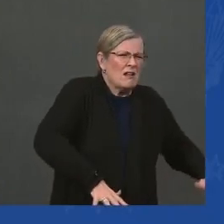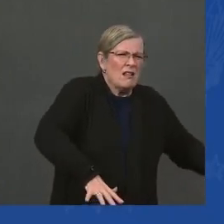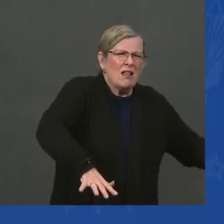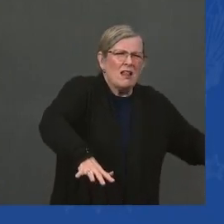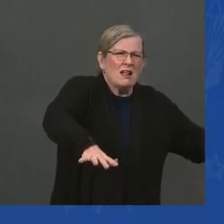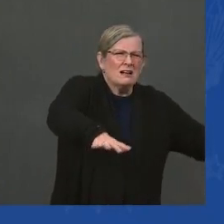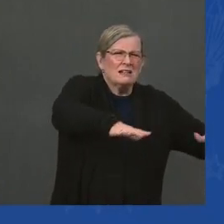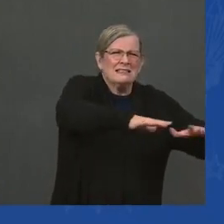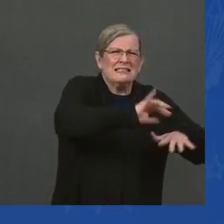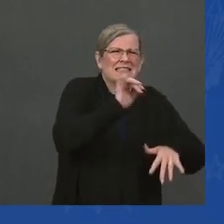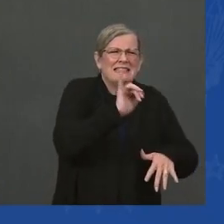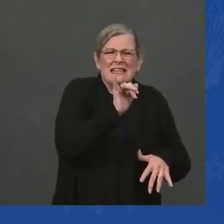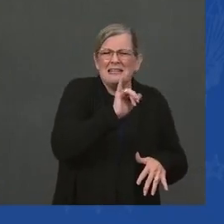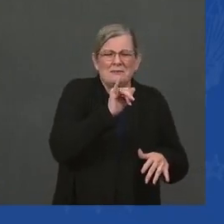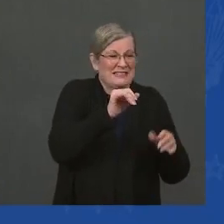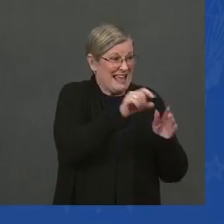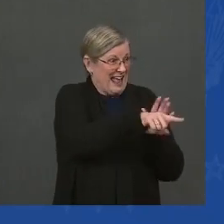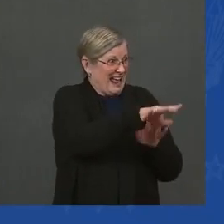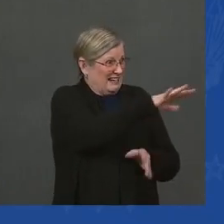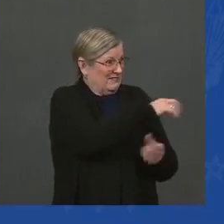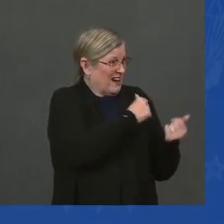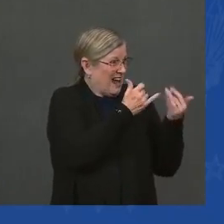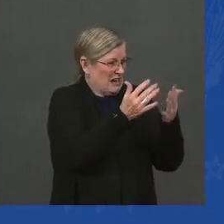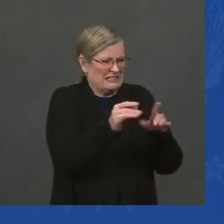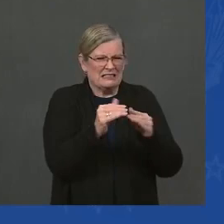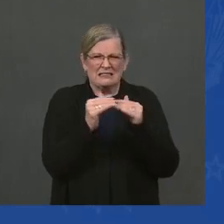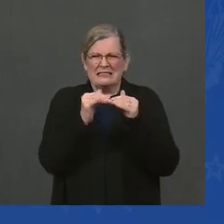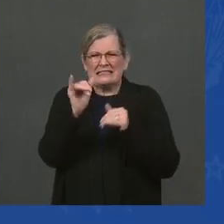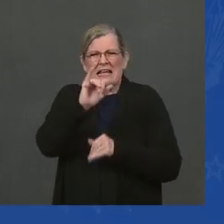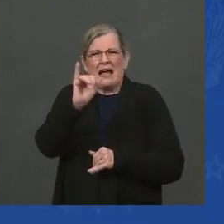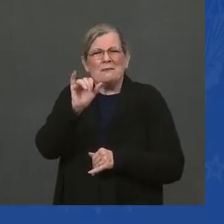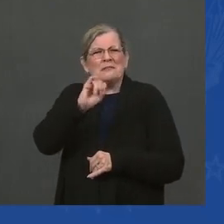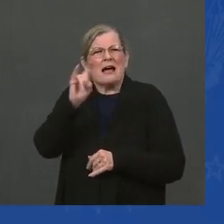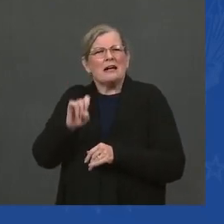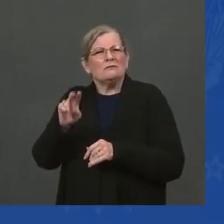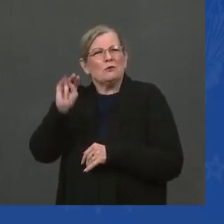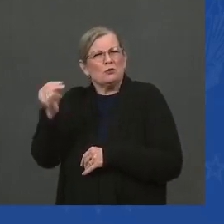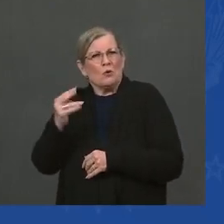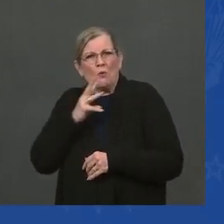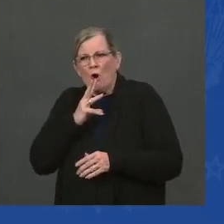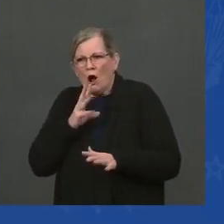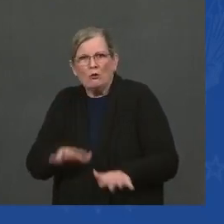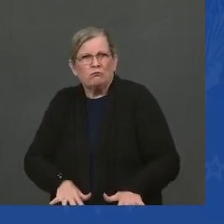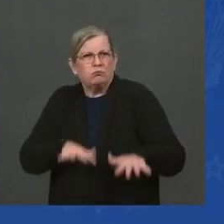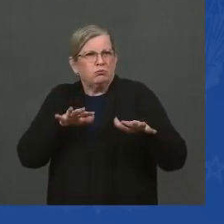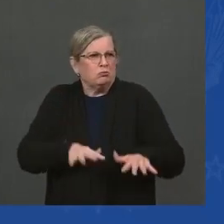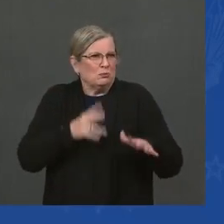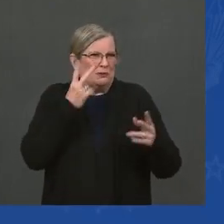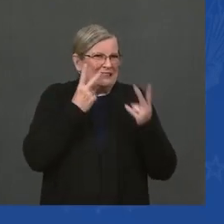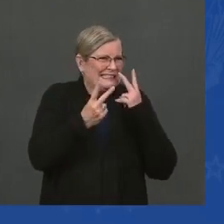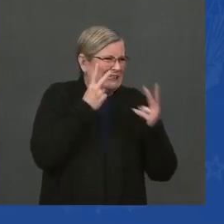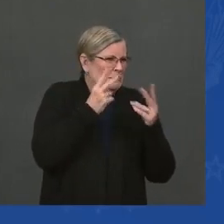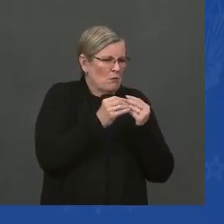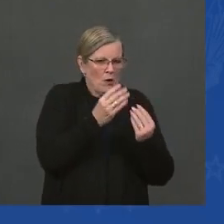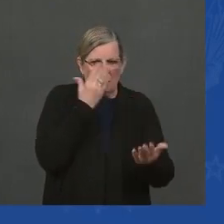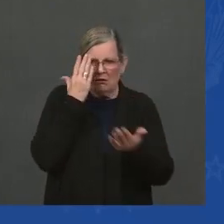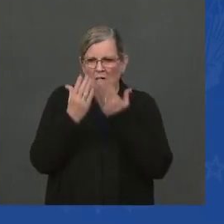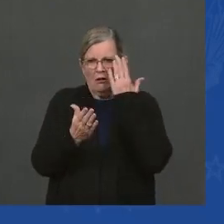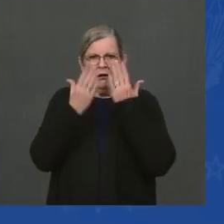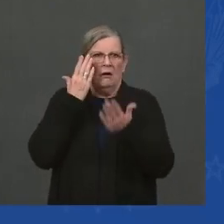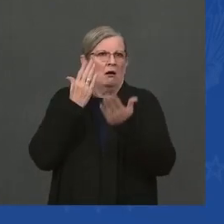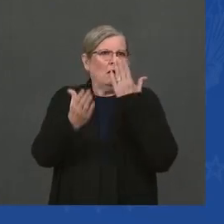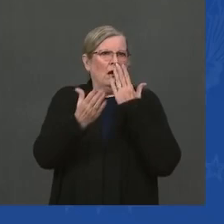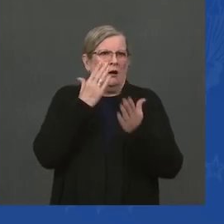so they're looking at these things. They're seeing more, the water's warming. They're seeing a whole range of things occurring around the world that haven't